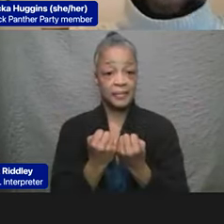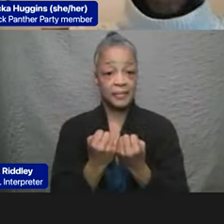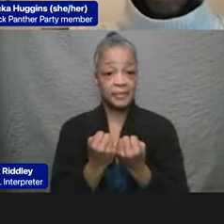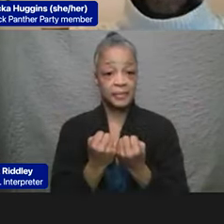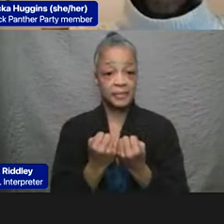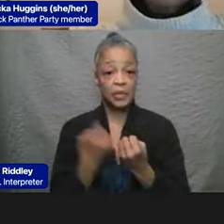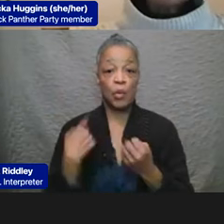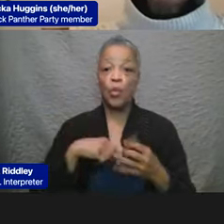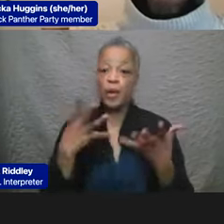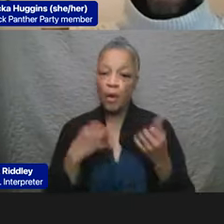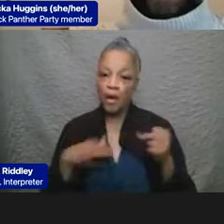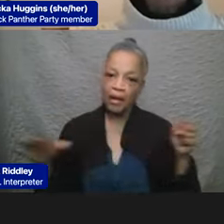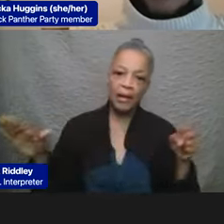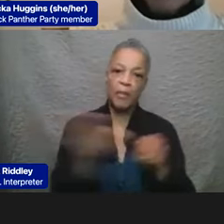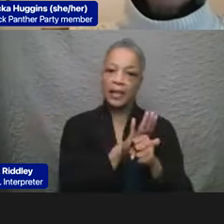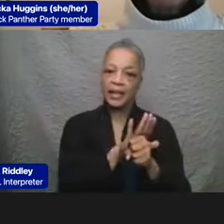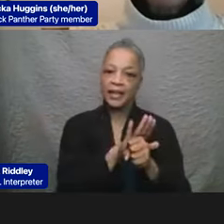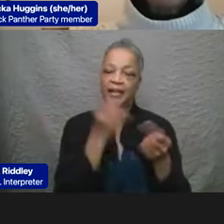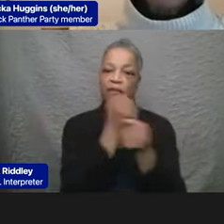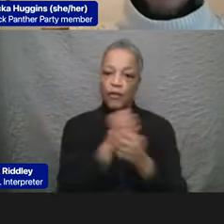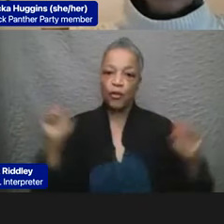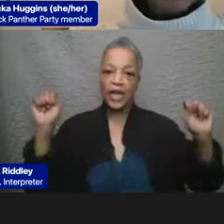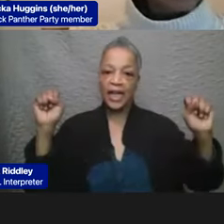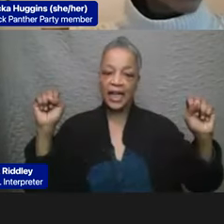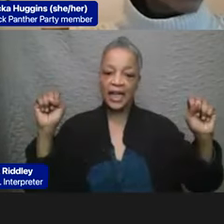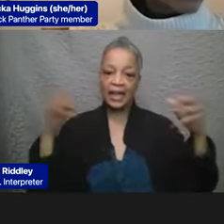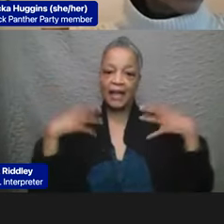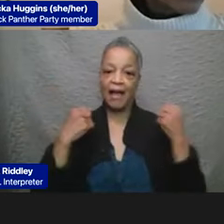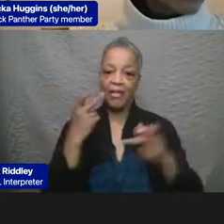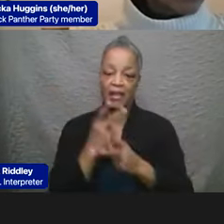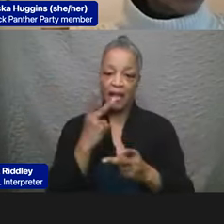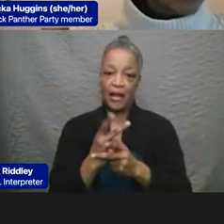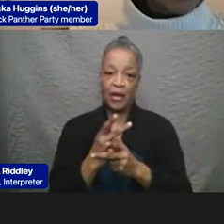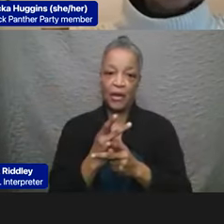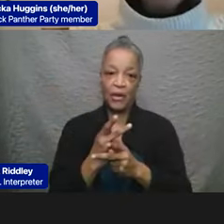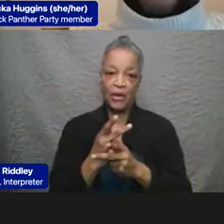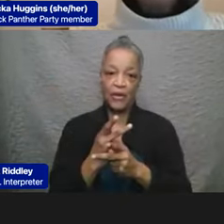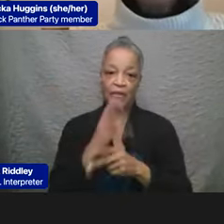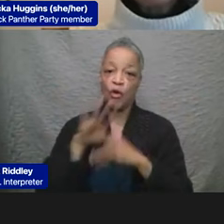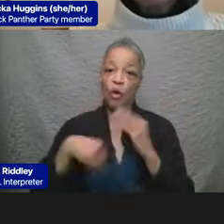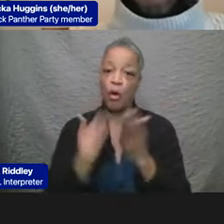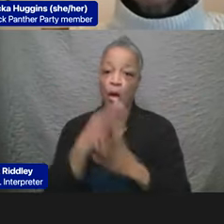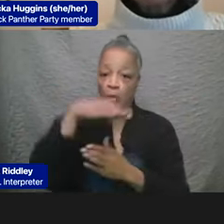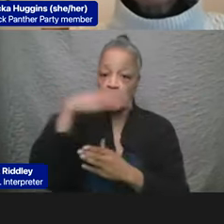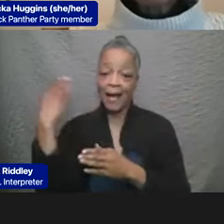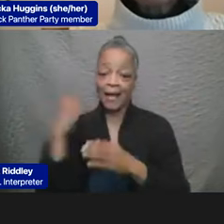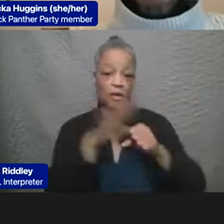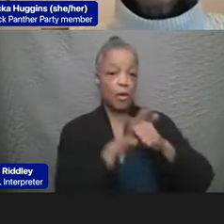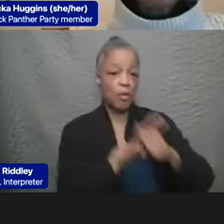We want completely free healthcare for all Black and oppressed